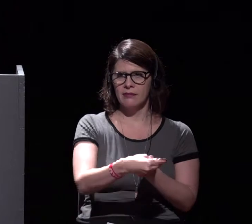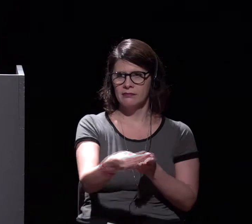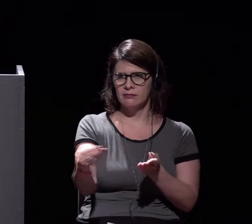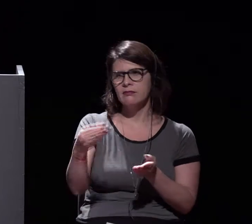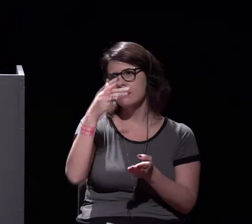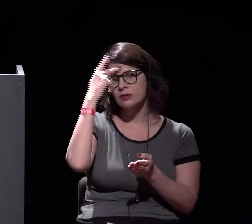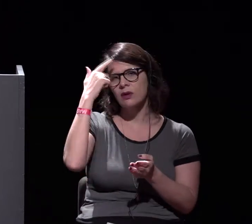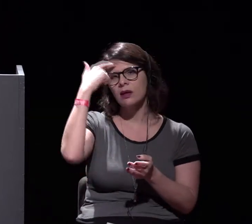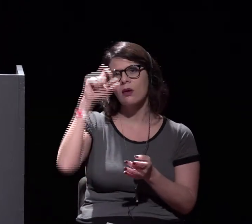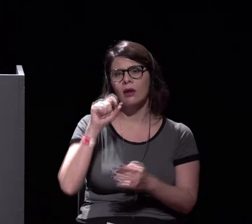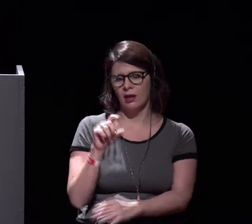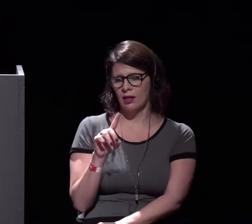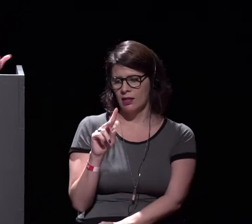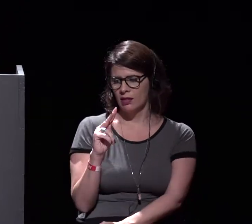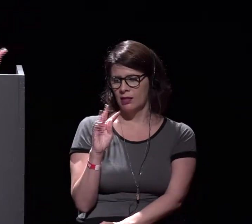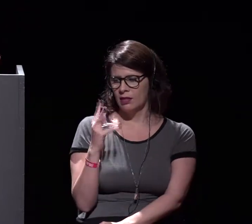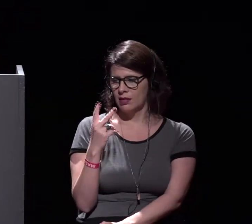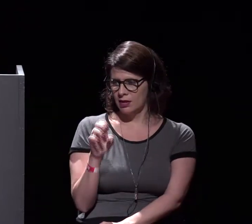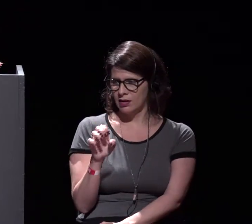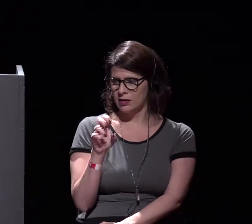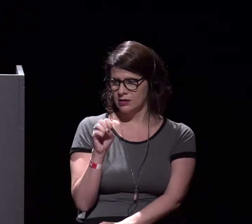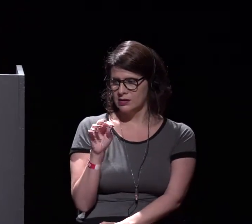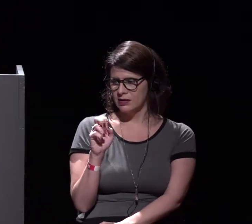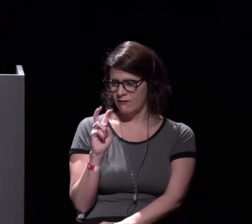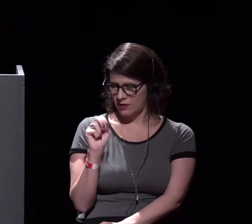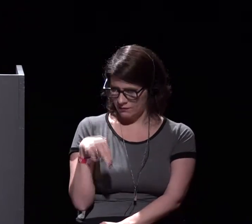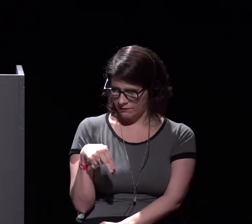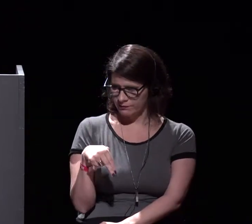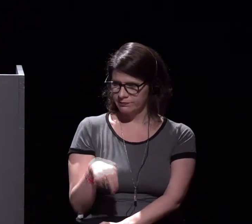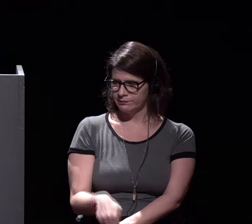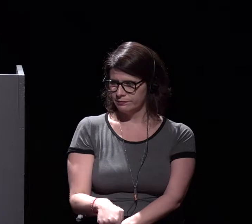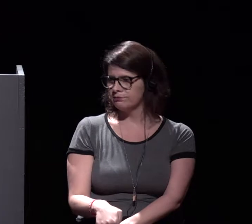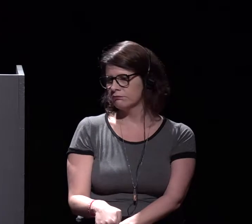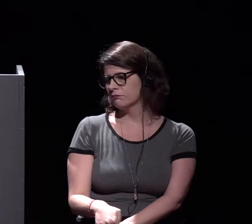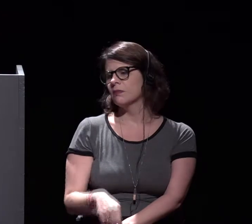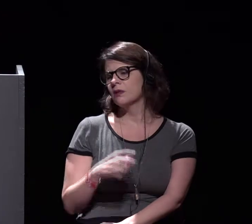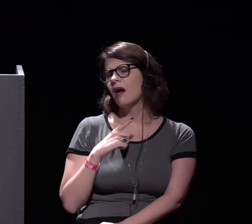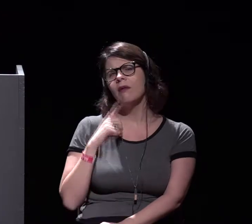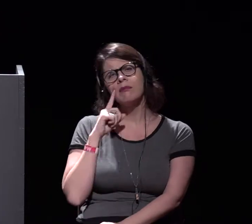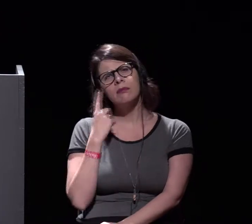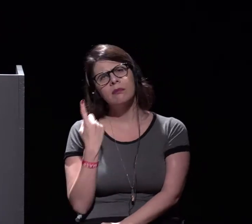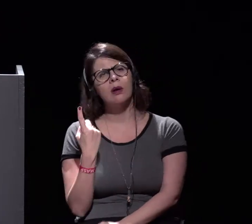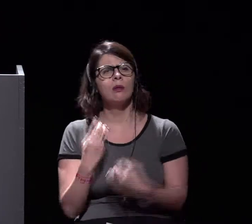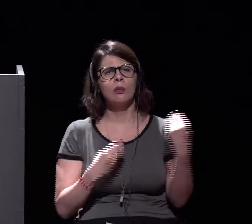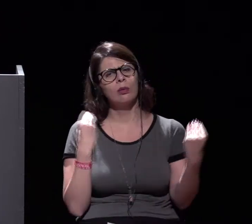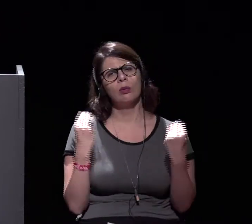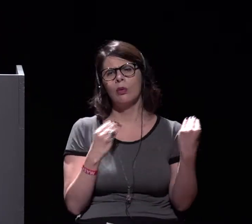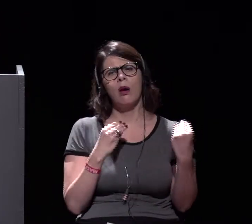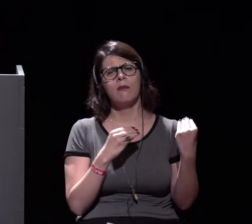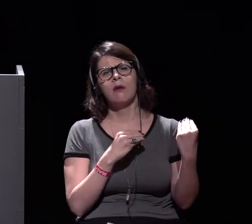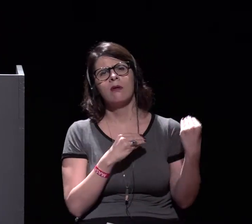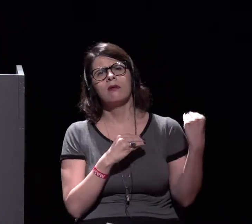mine, who in a sense defy the increasingly passive role they've been given by a